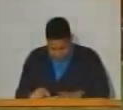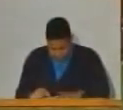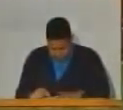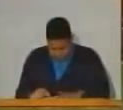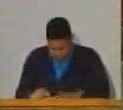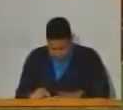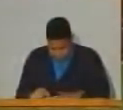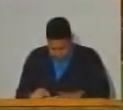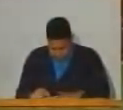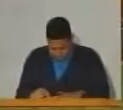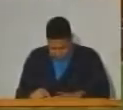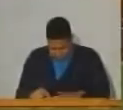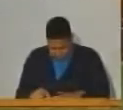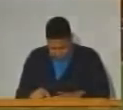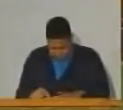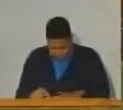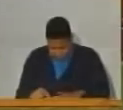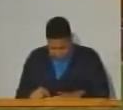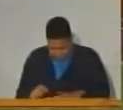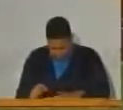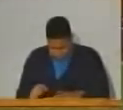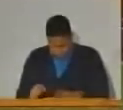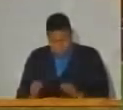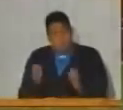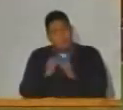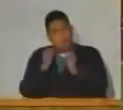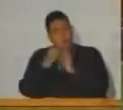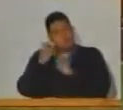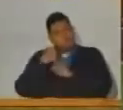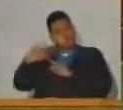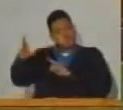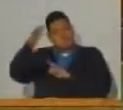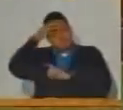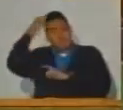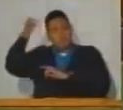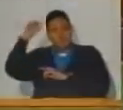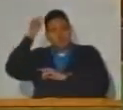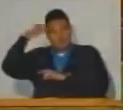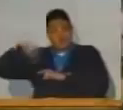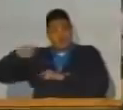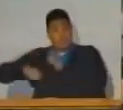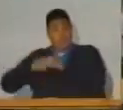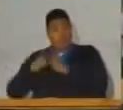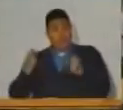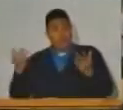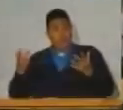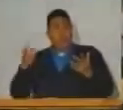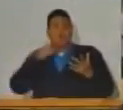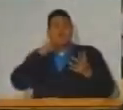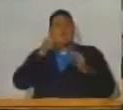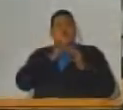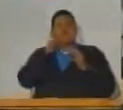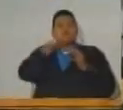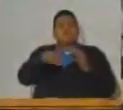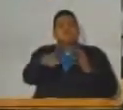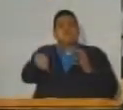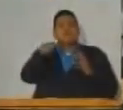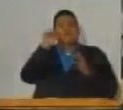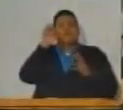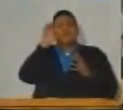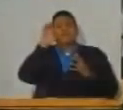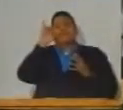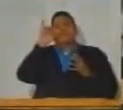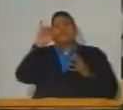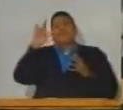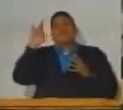In furtherance of this expanded concept, the government will this year be extending the Ounslow irrigation